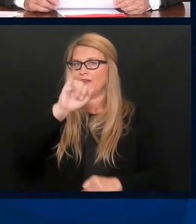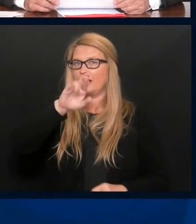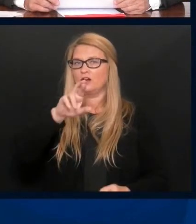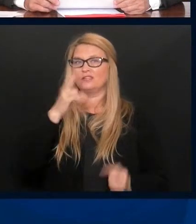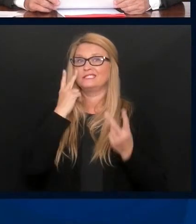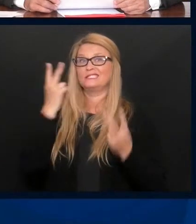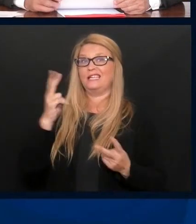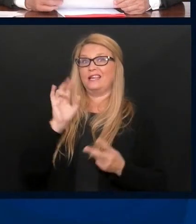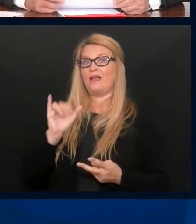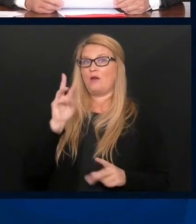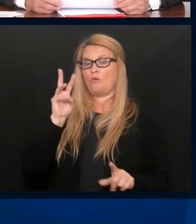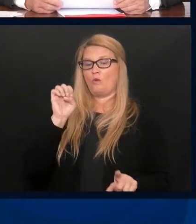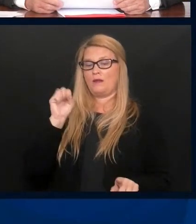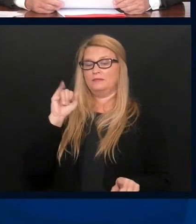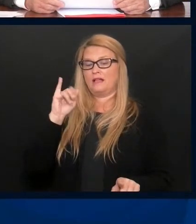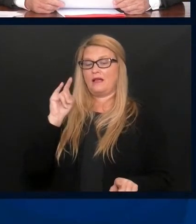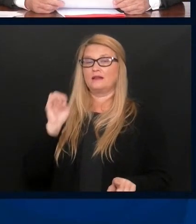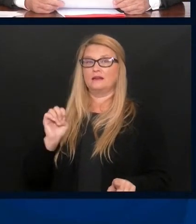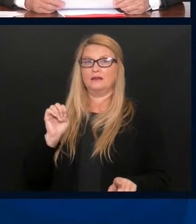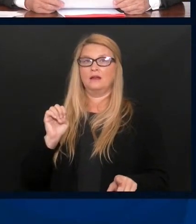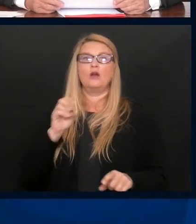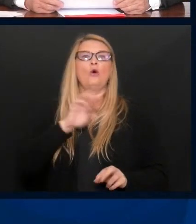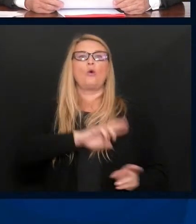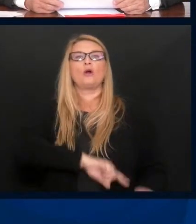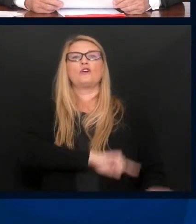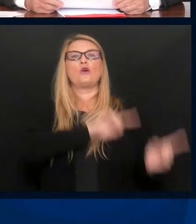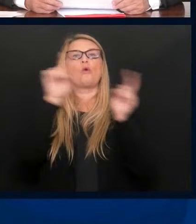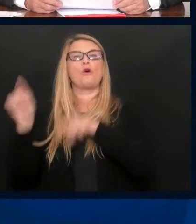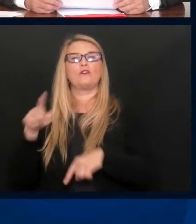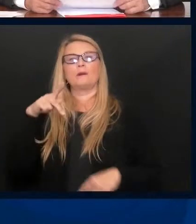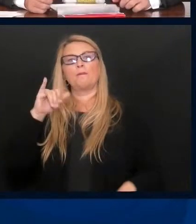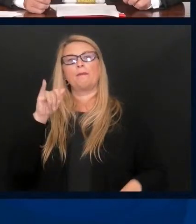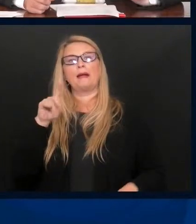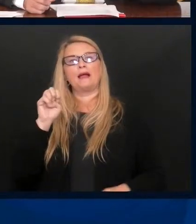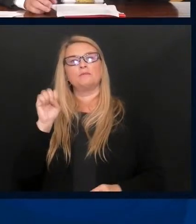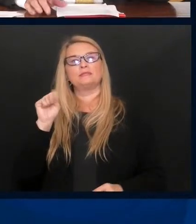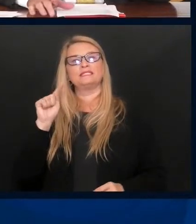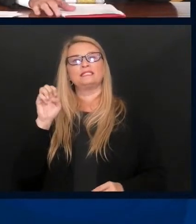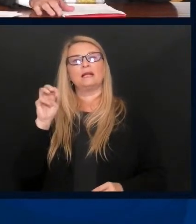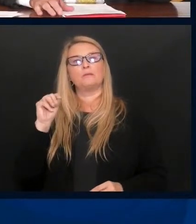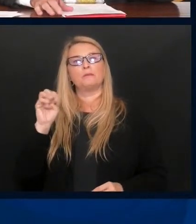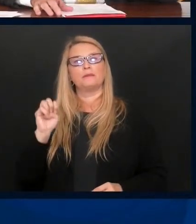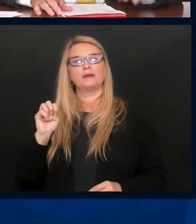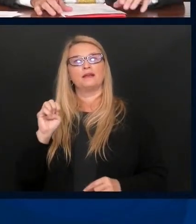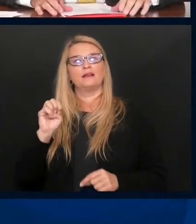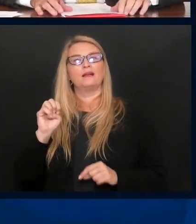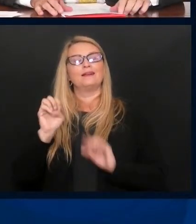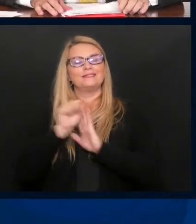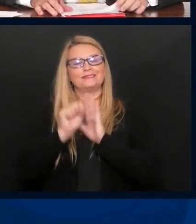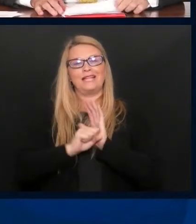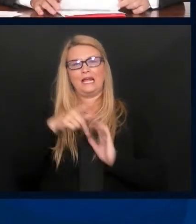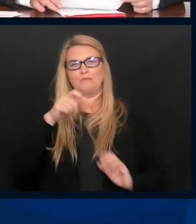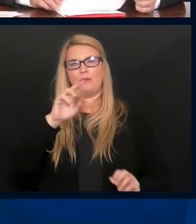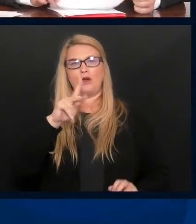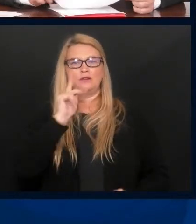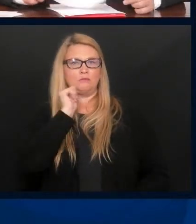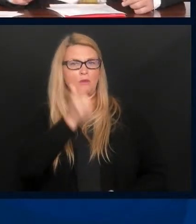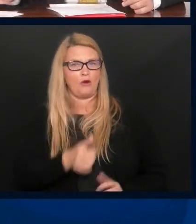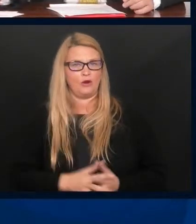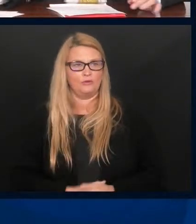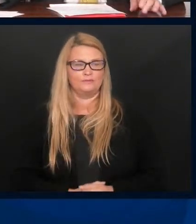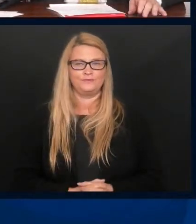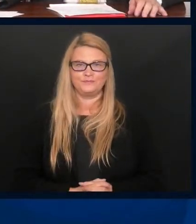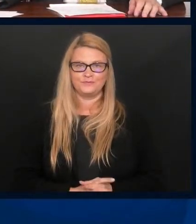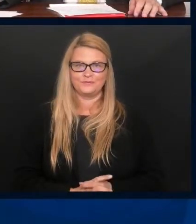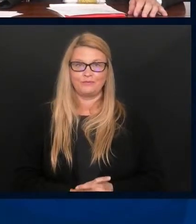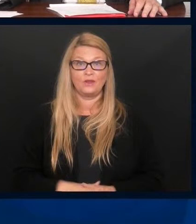on screen or head over to Pipestem State Park tomorrow. Now, what is really great about this is